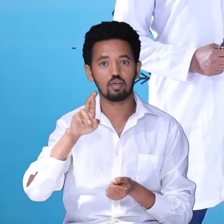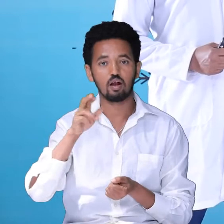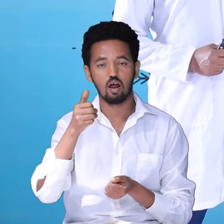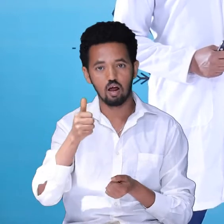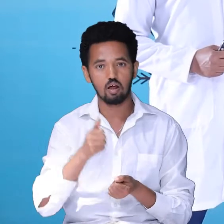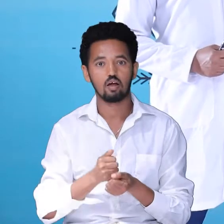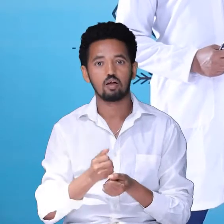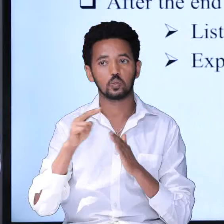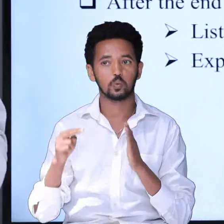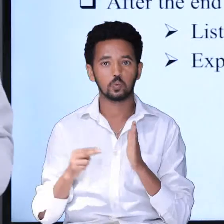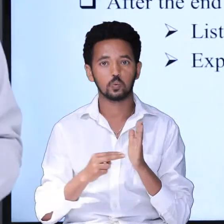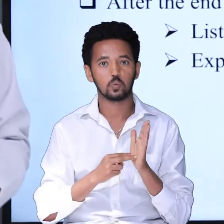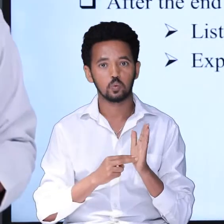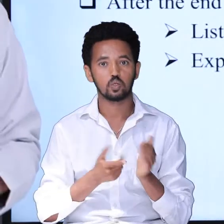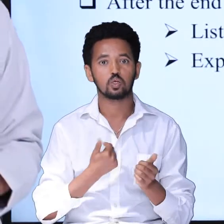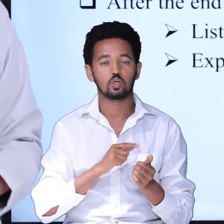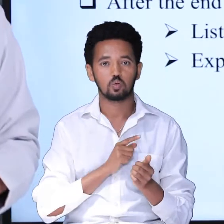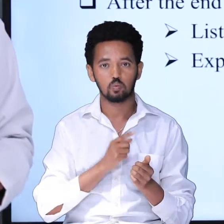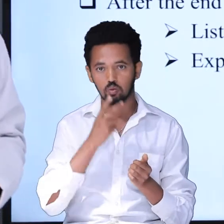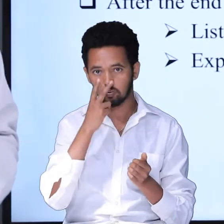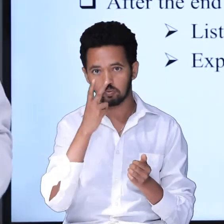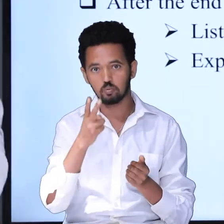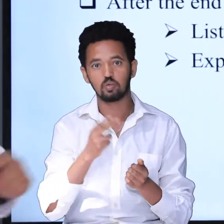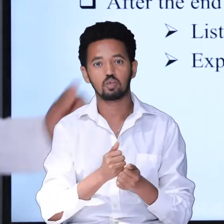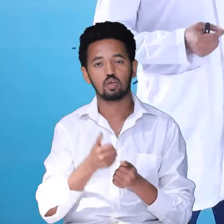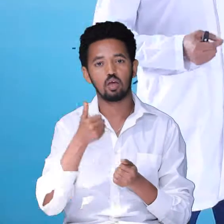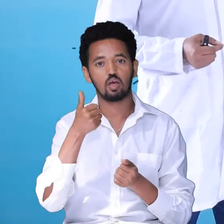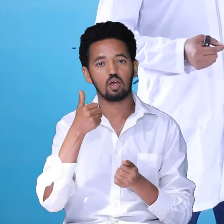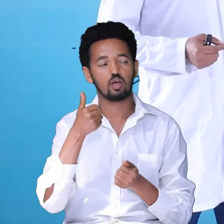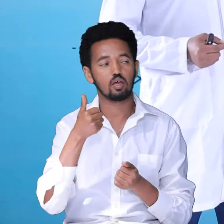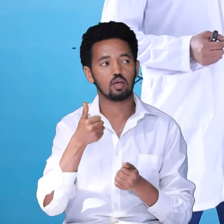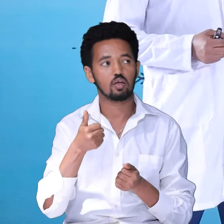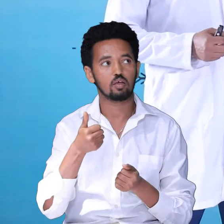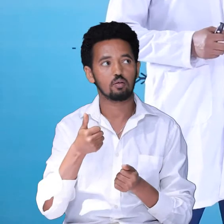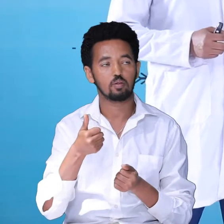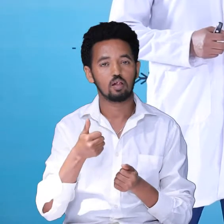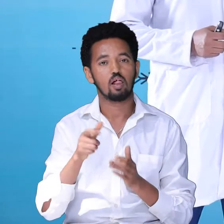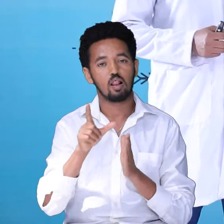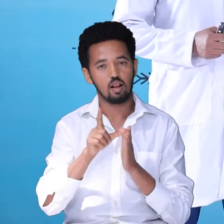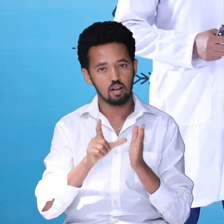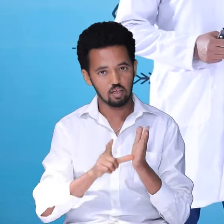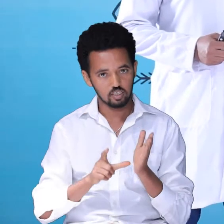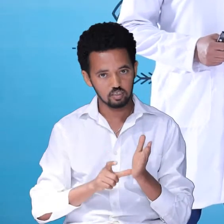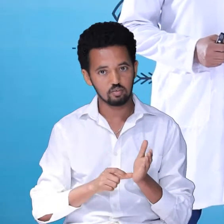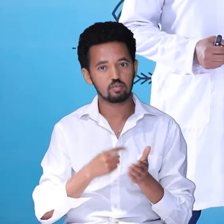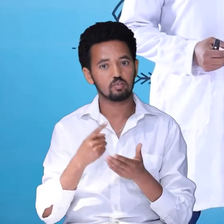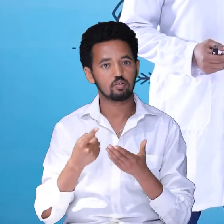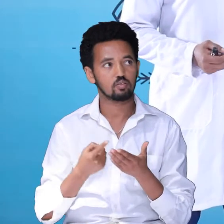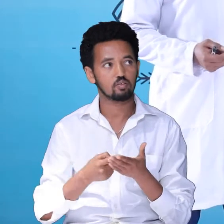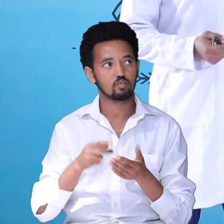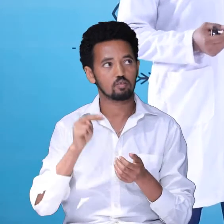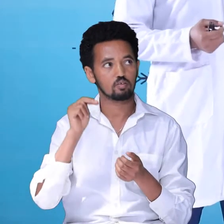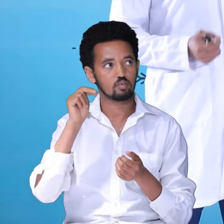its consequence. You will be able to list the achievement of